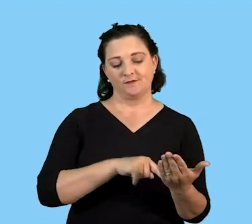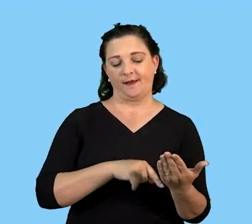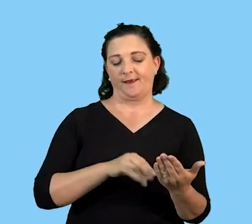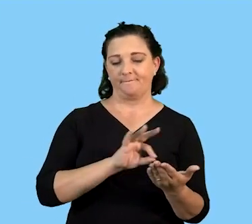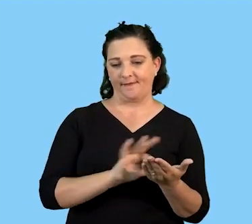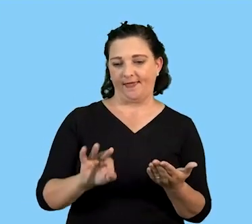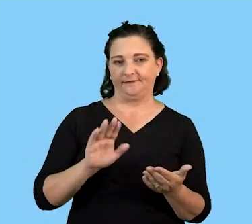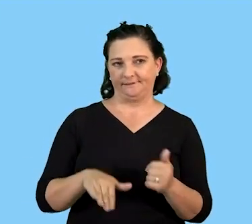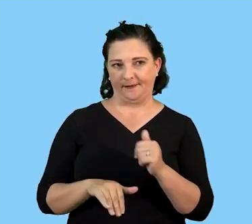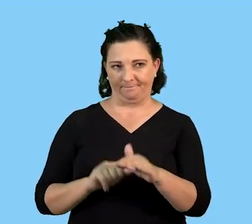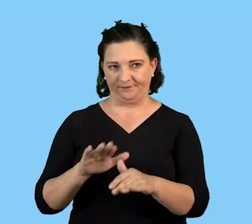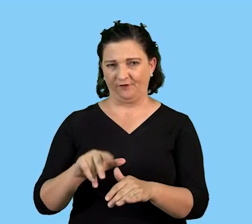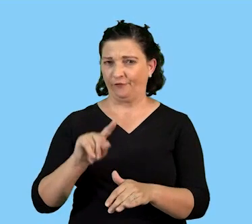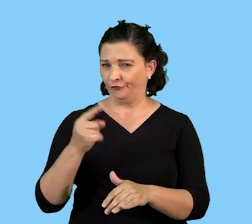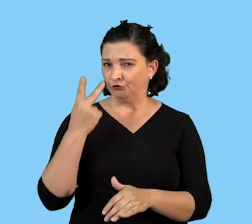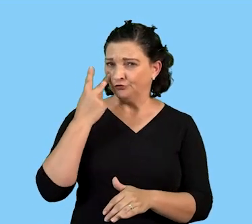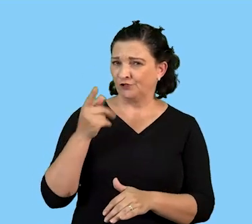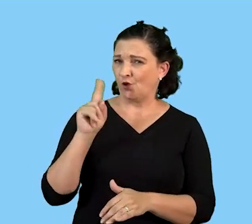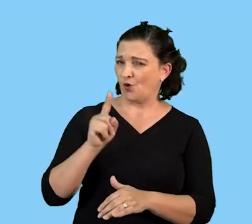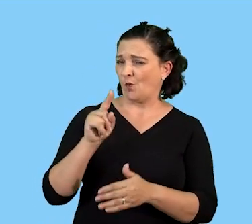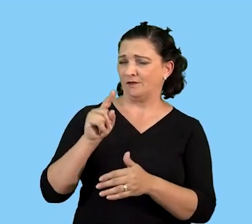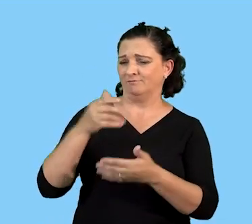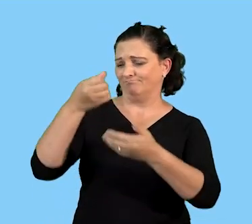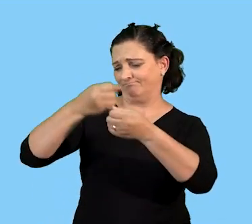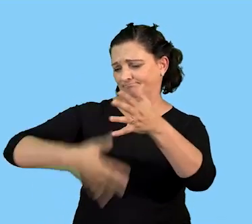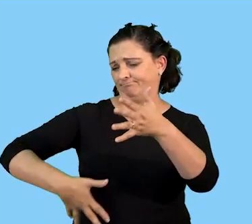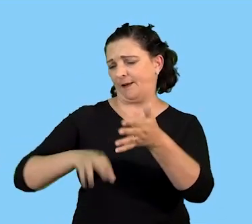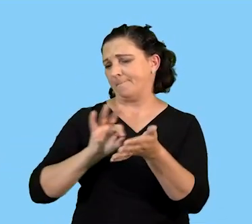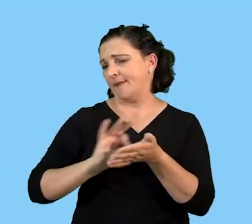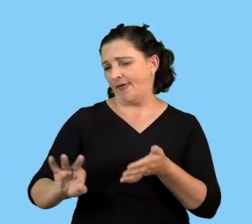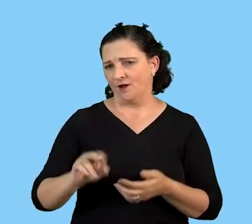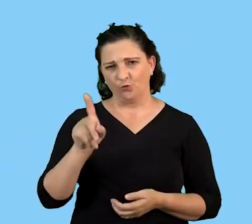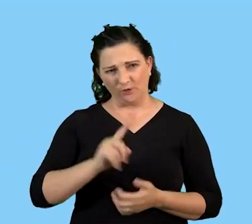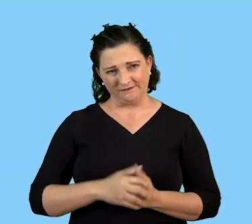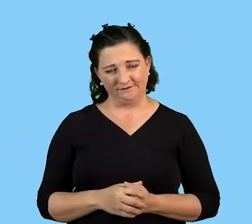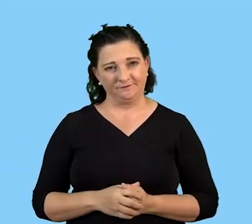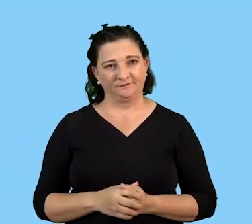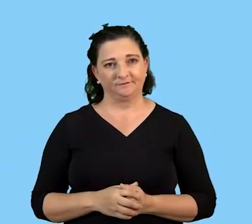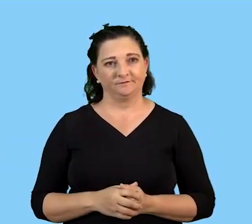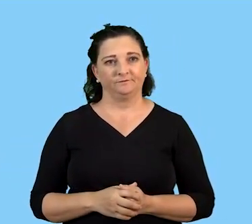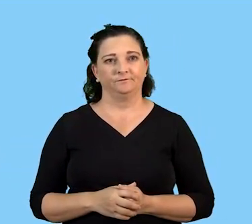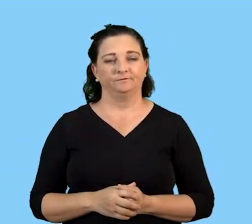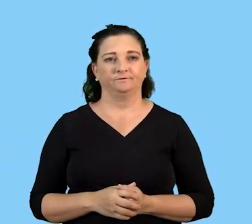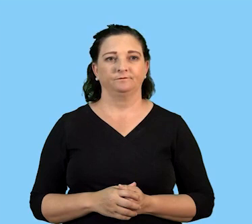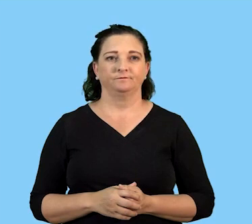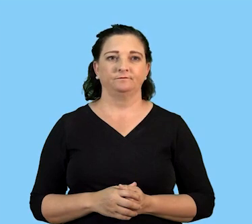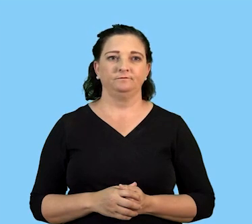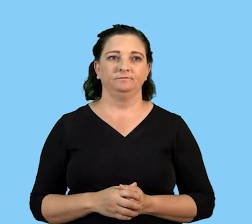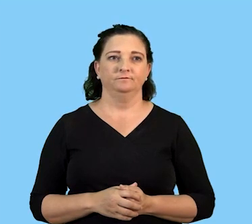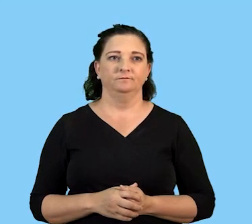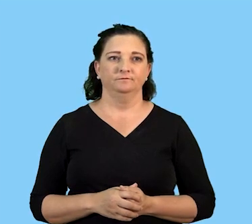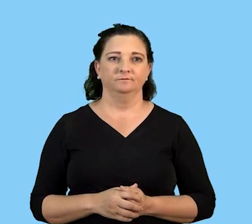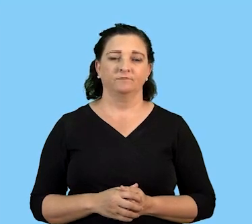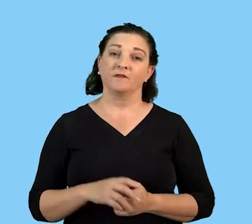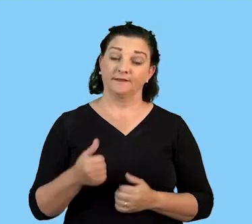the scope of the plan to be done. What is it exactly that we need to do in order for the business to